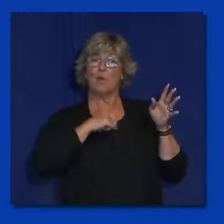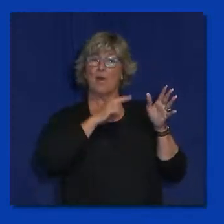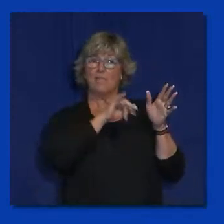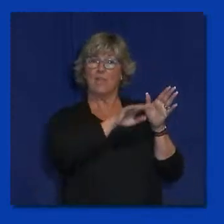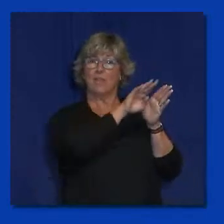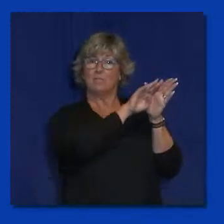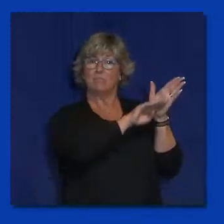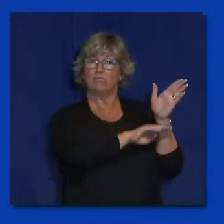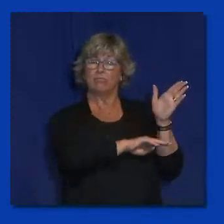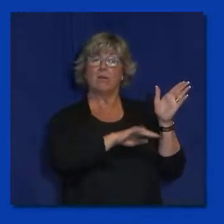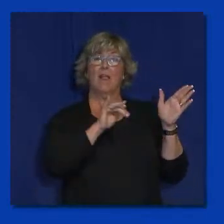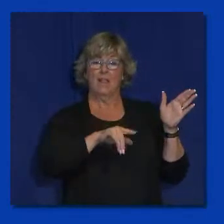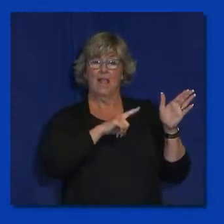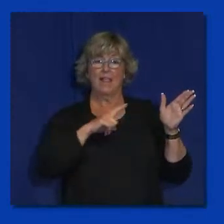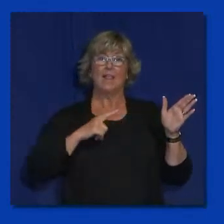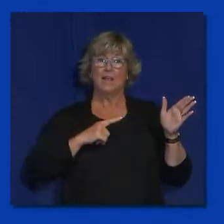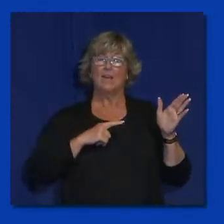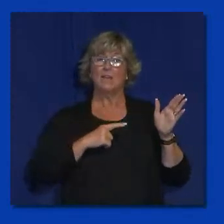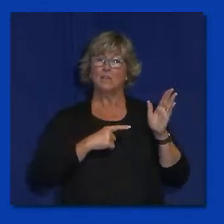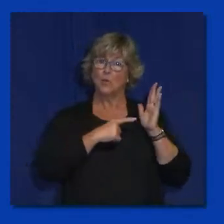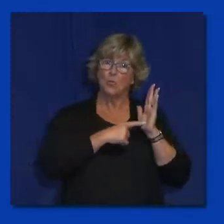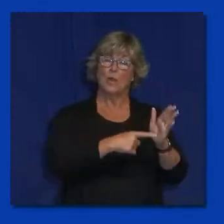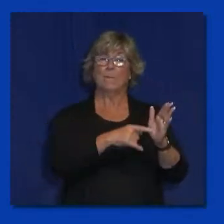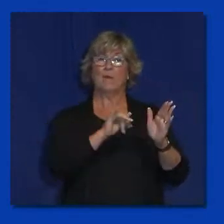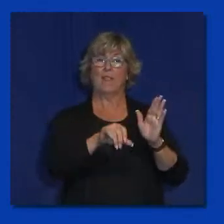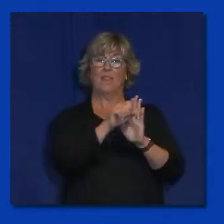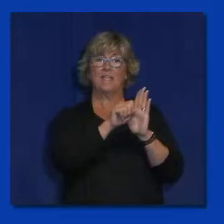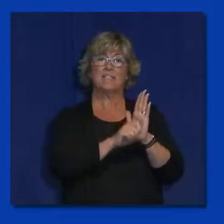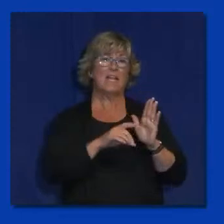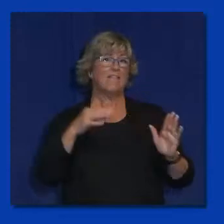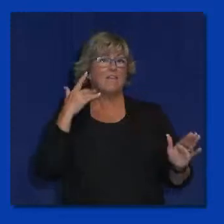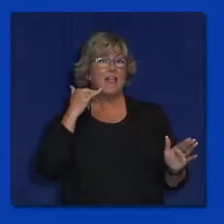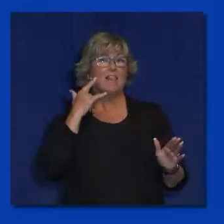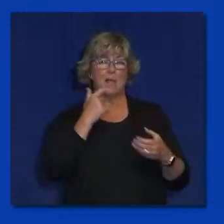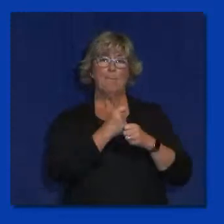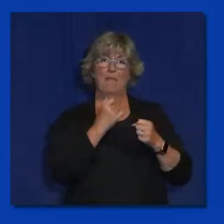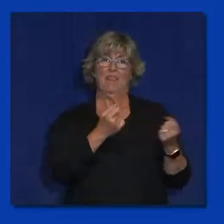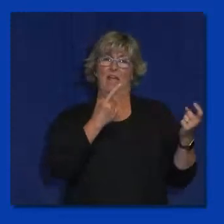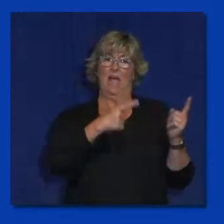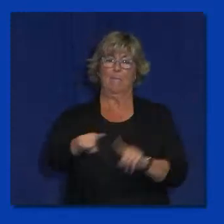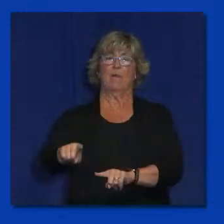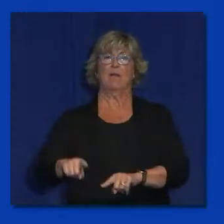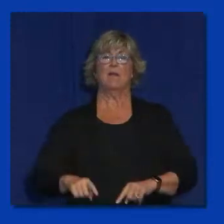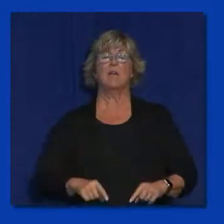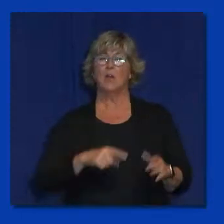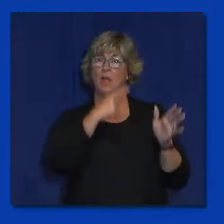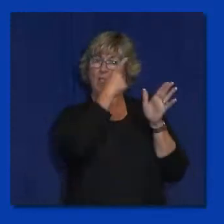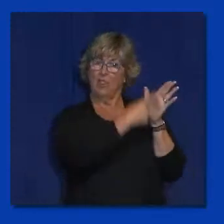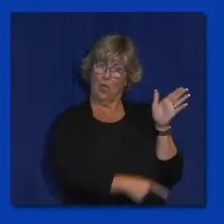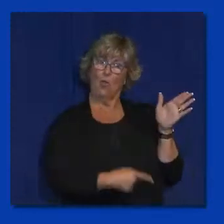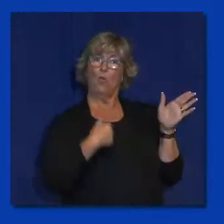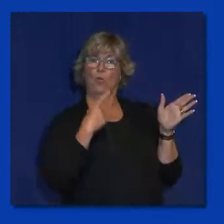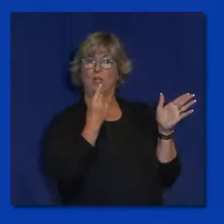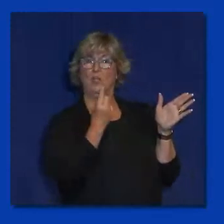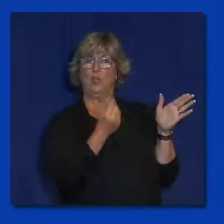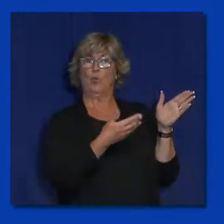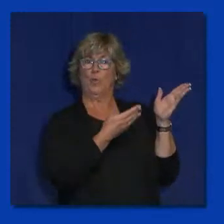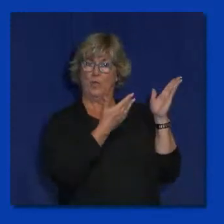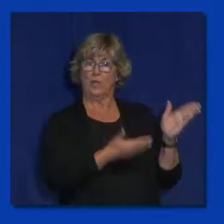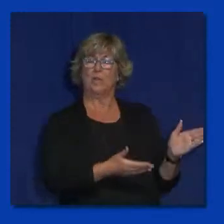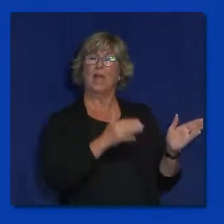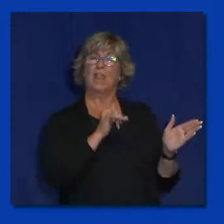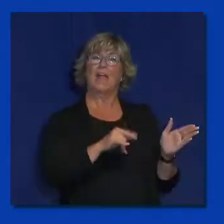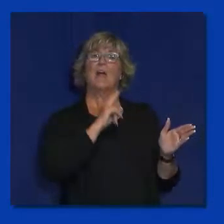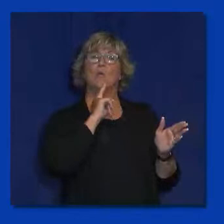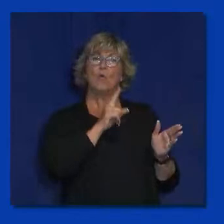this legislature. I'm proud to represent this state. The people of the state of California made this happen. Those are the things we're doing. That's a